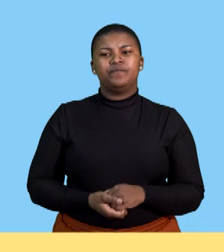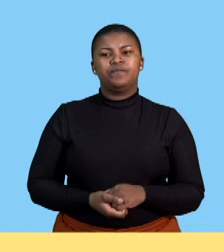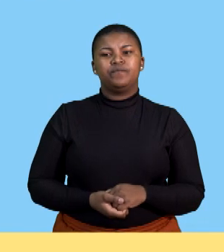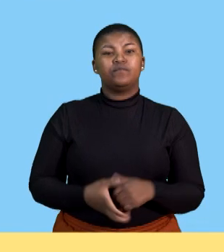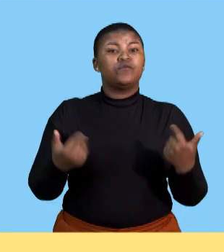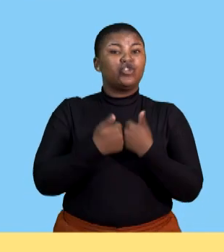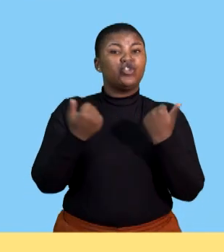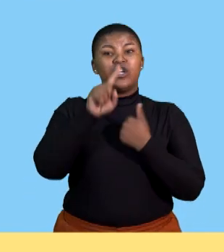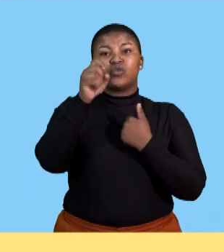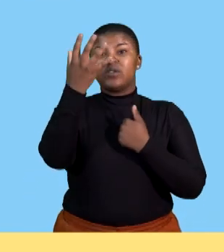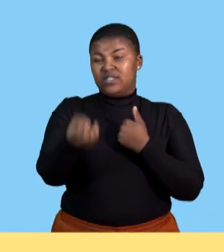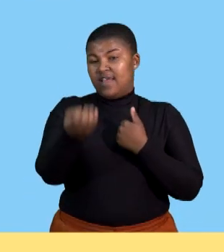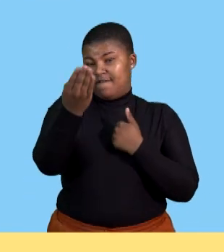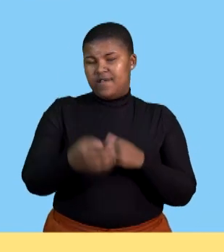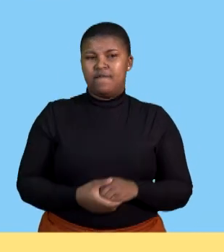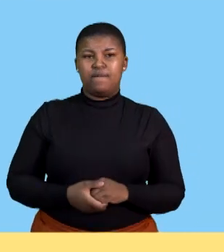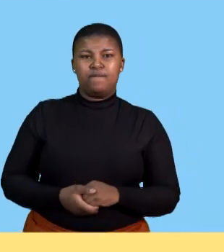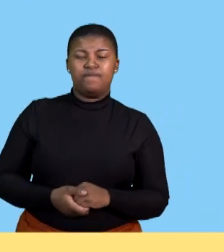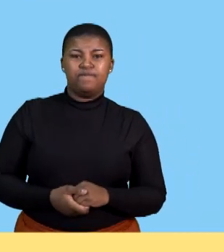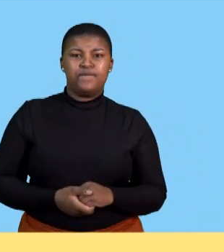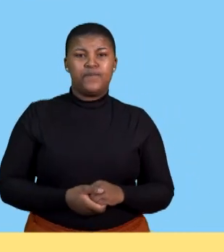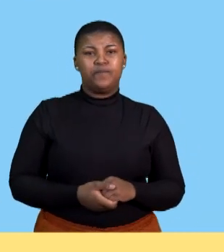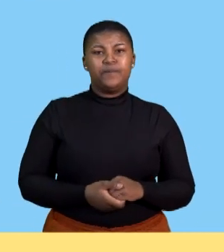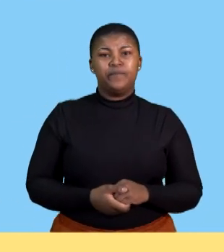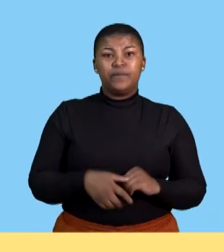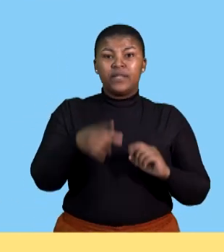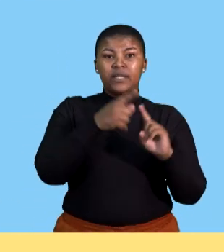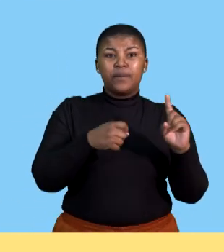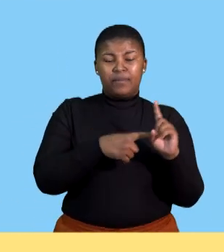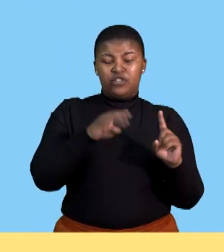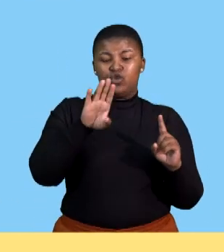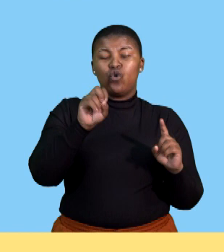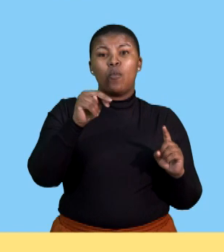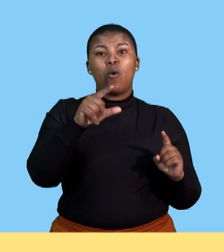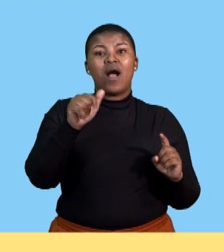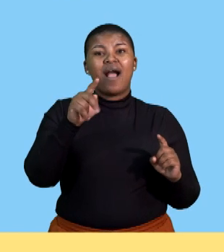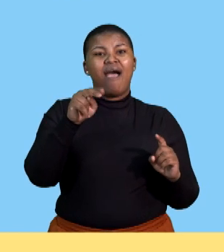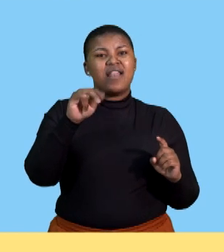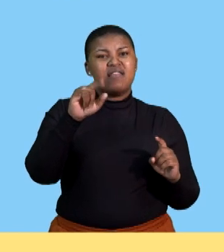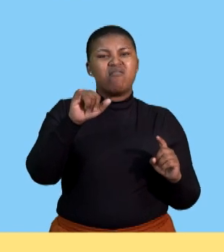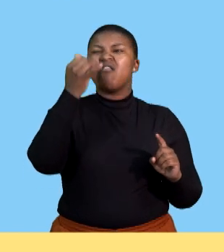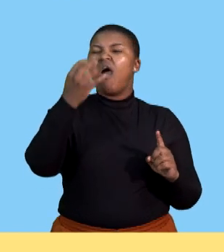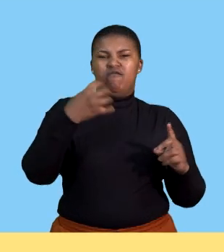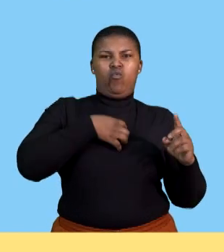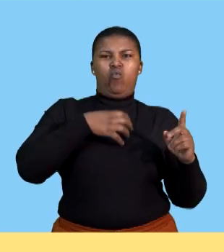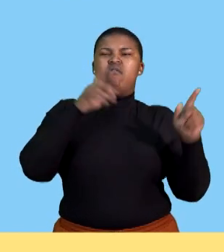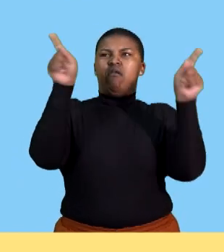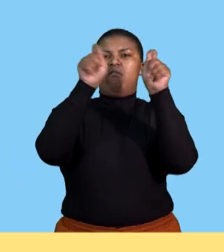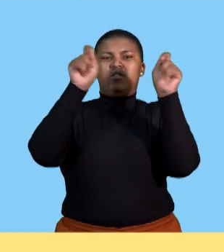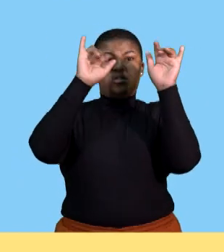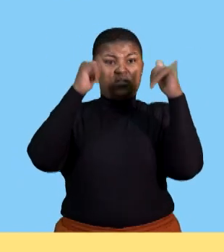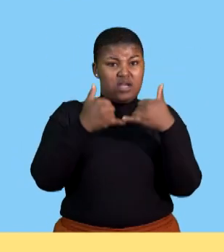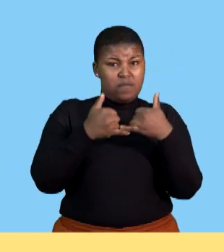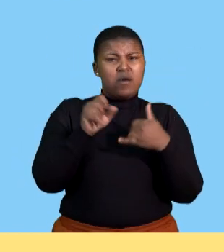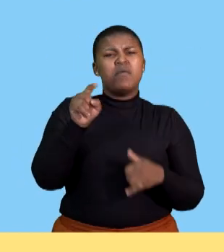I have a challenge question for you, and it reads, Bongani, the owner of Bong's Curtains, has seen a significant